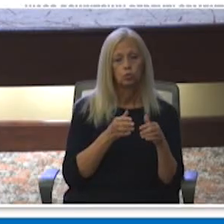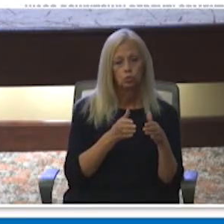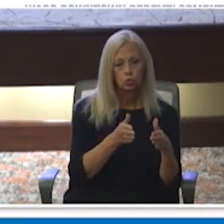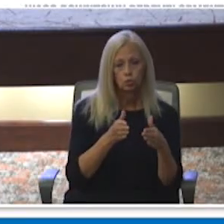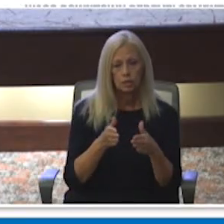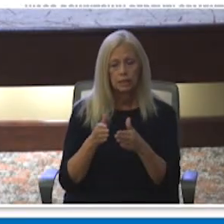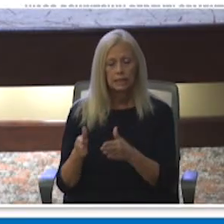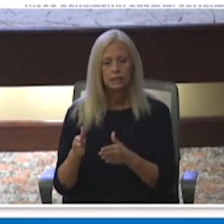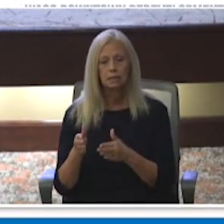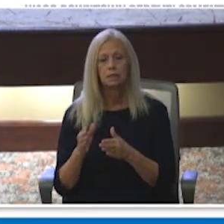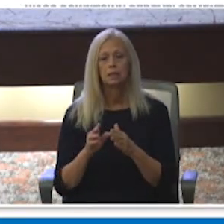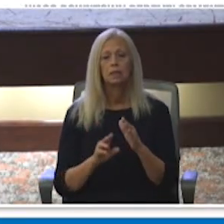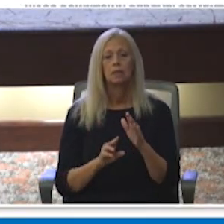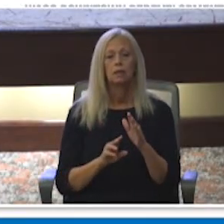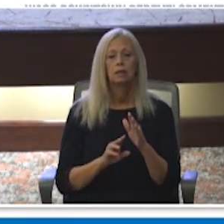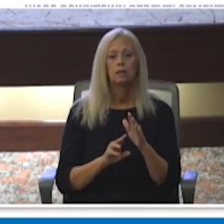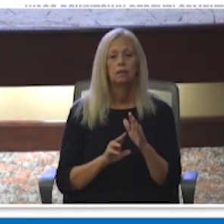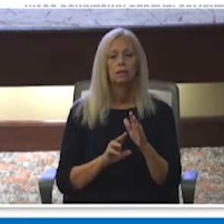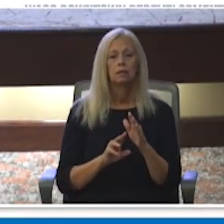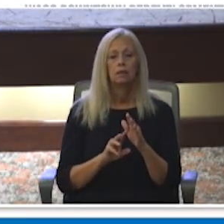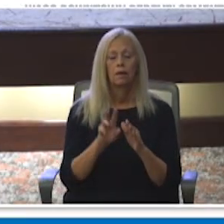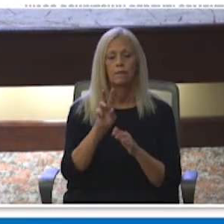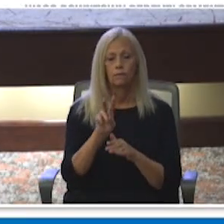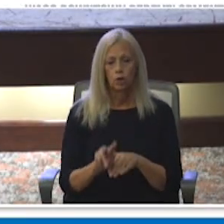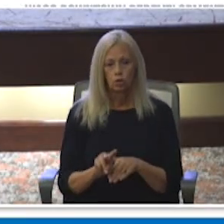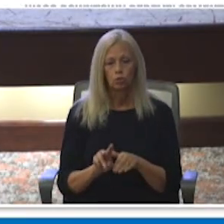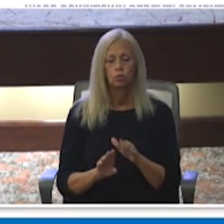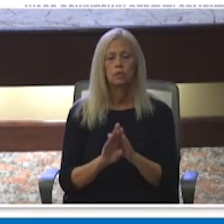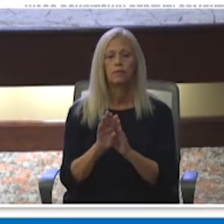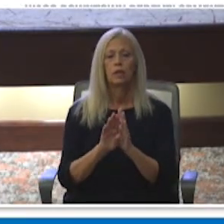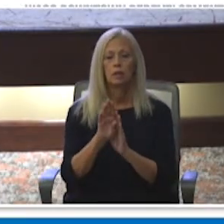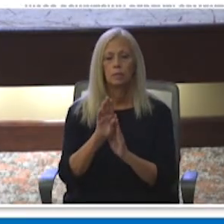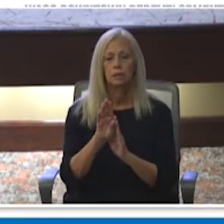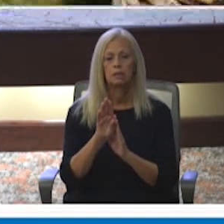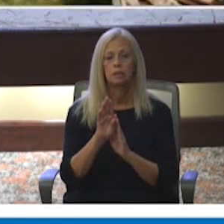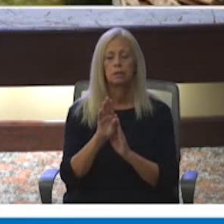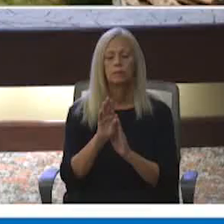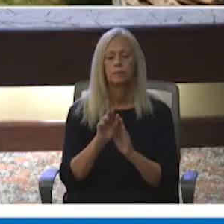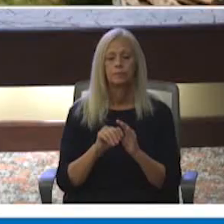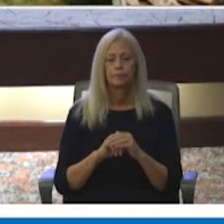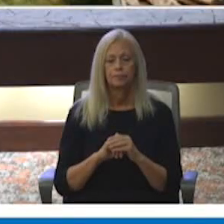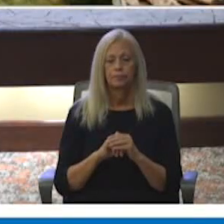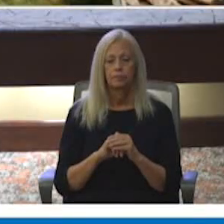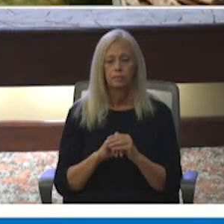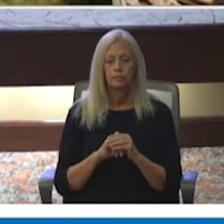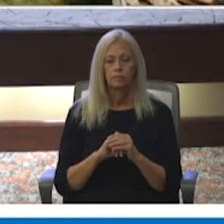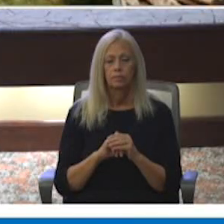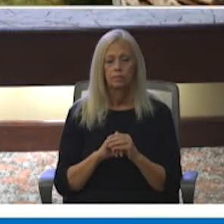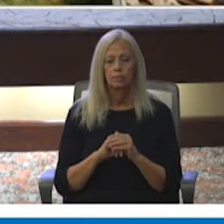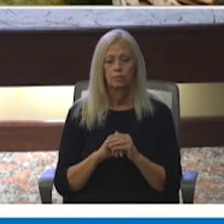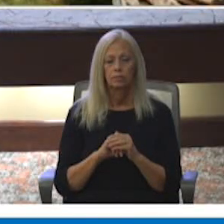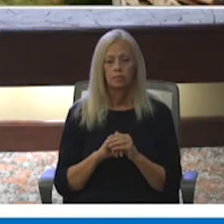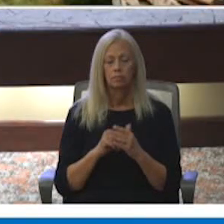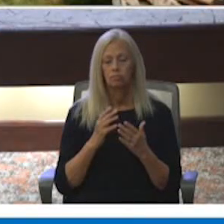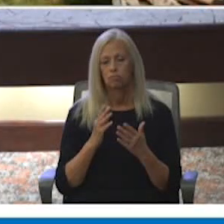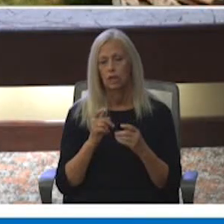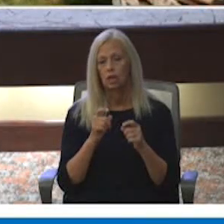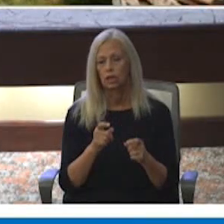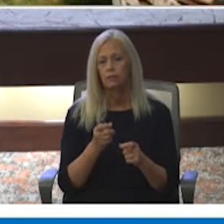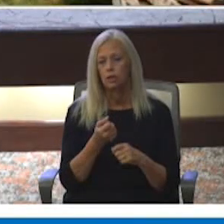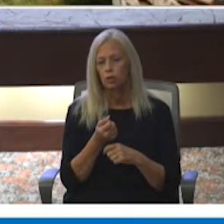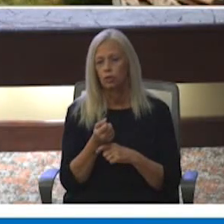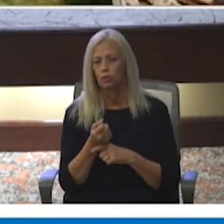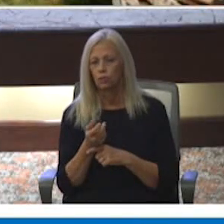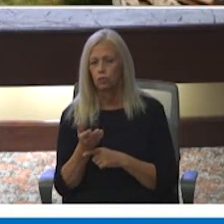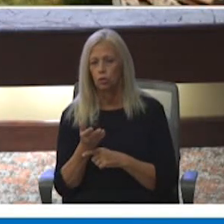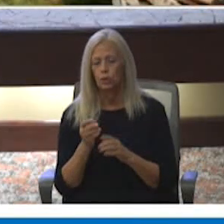vertical development building standards. There is that use table that I mentioned, and then there's definitions. I'm just going to give you a few flavors